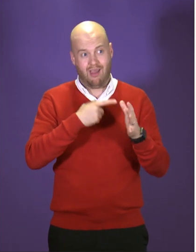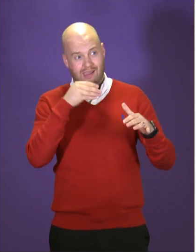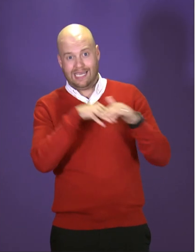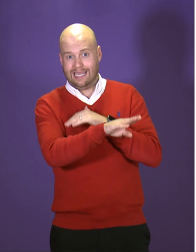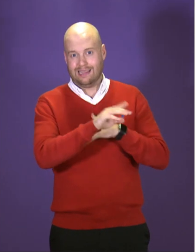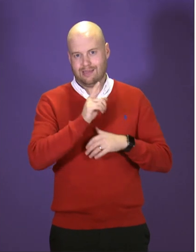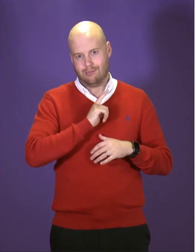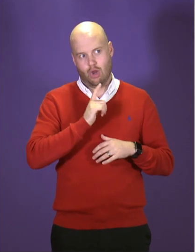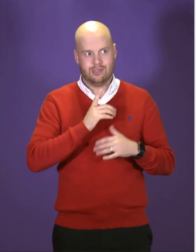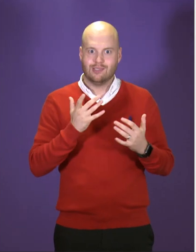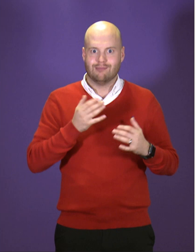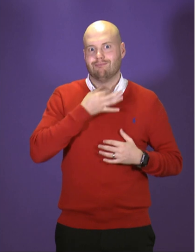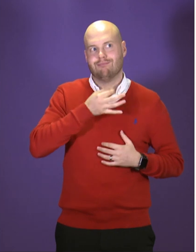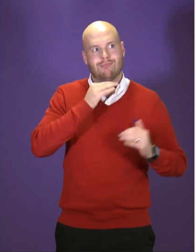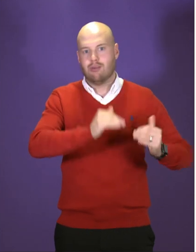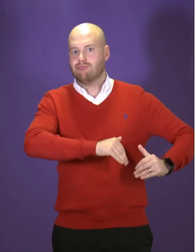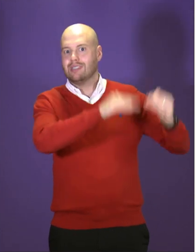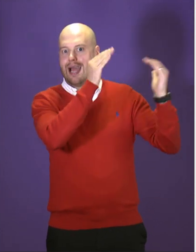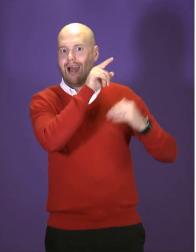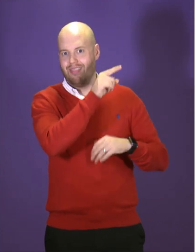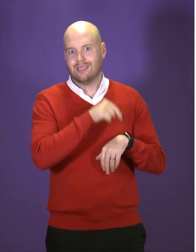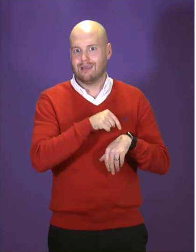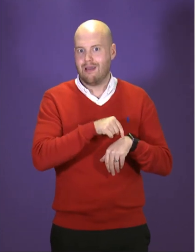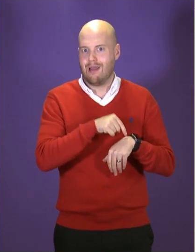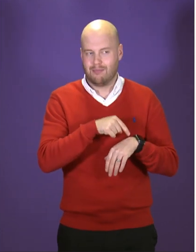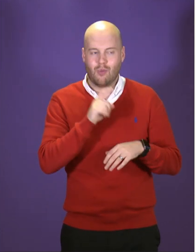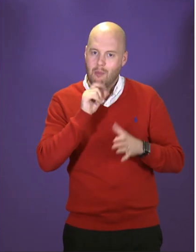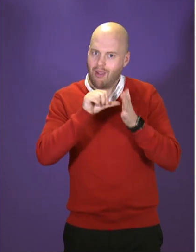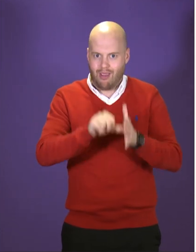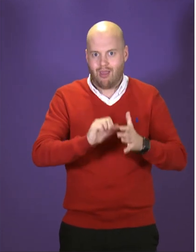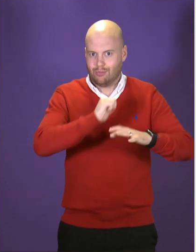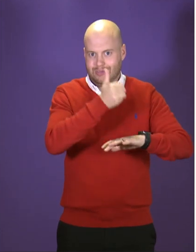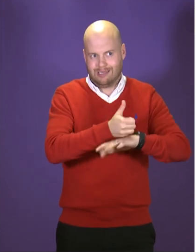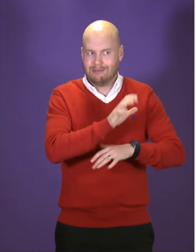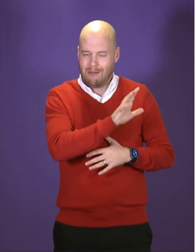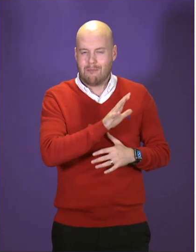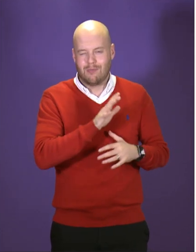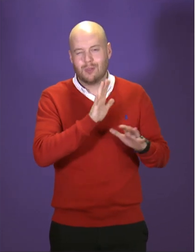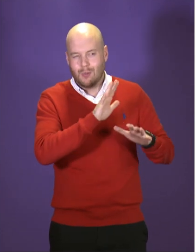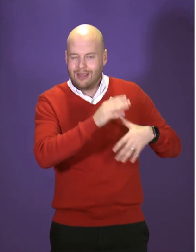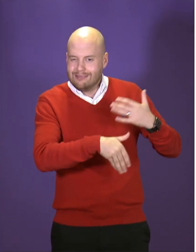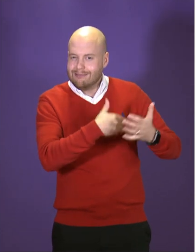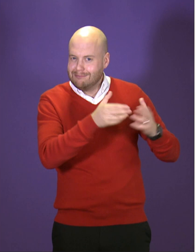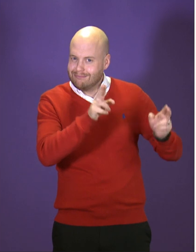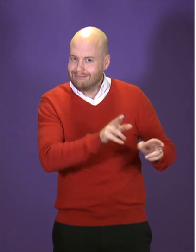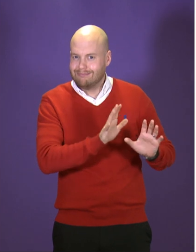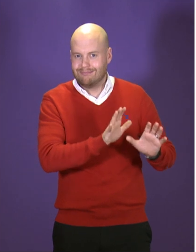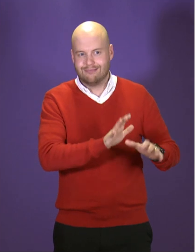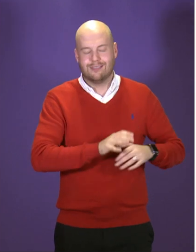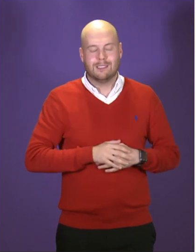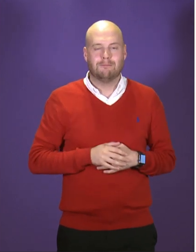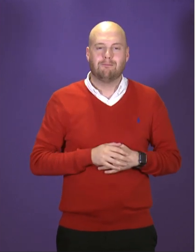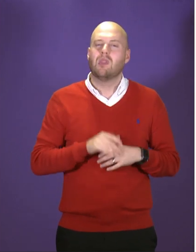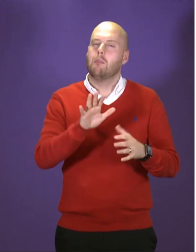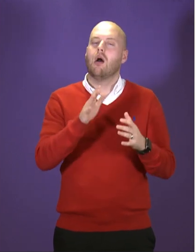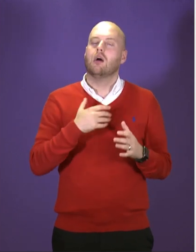in America. The reason I give you these examples is to show that you don't need a lot of money. You don't